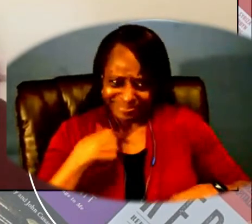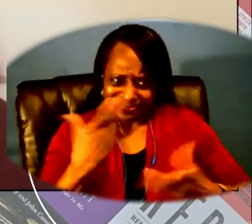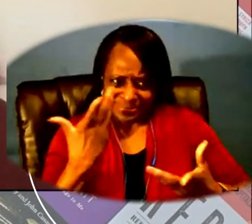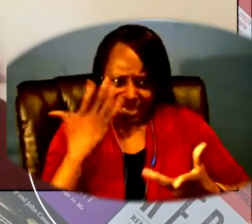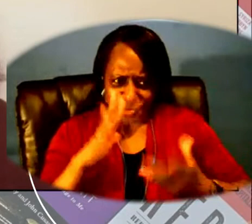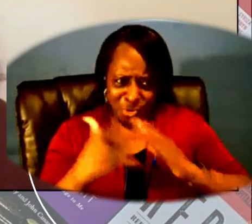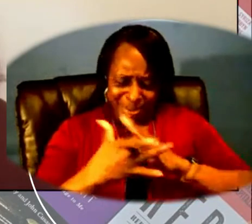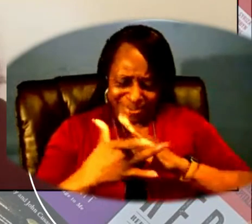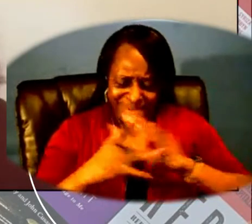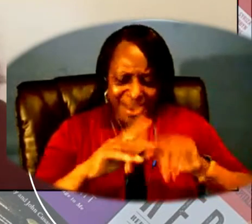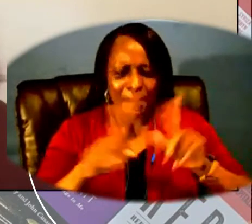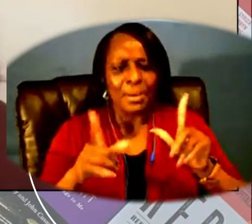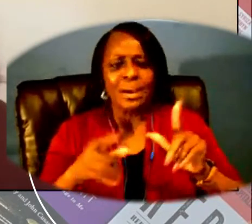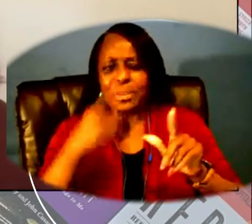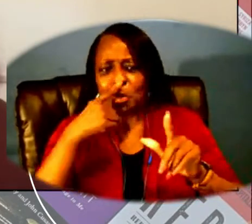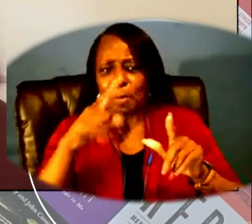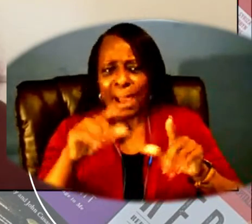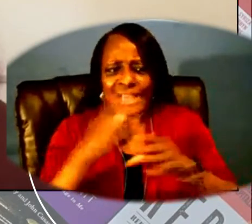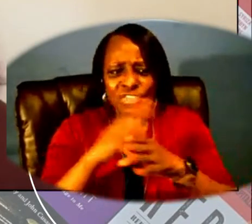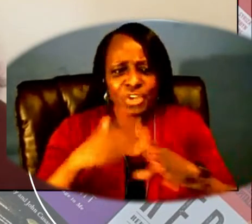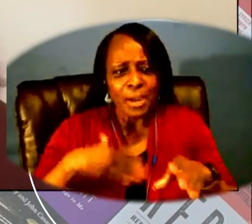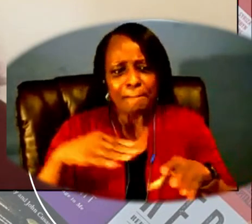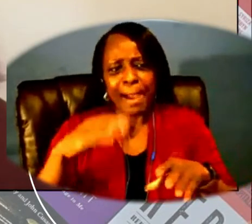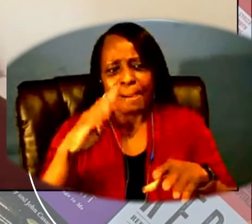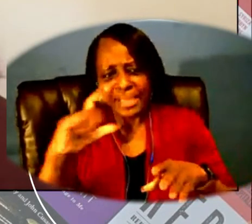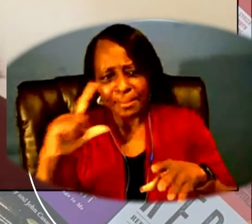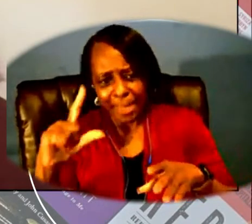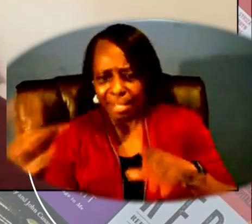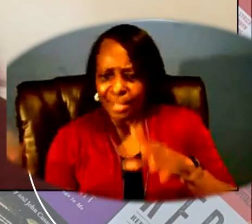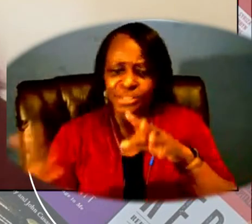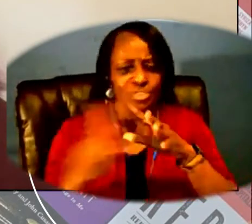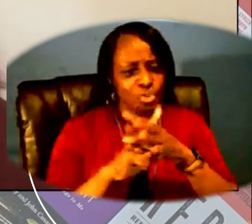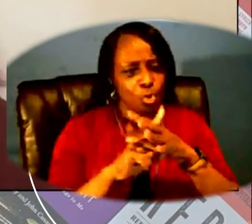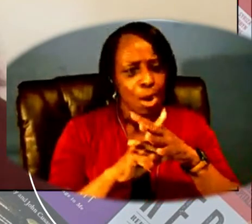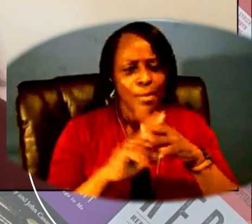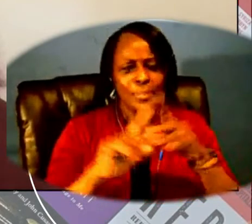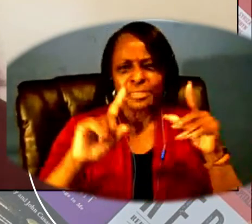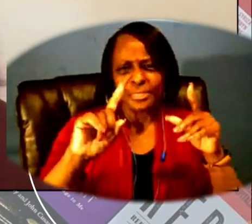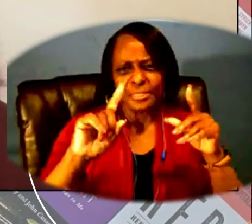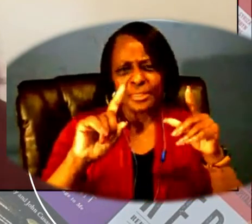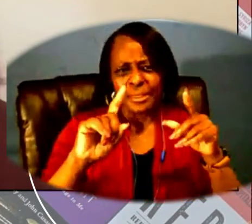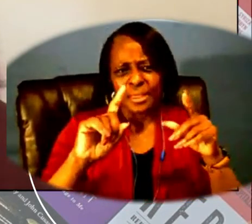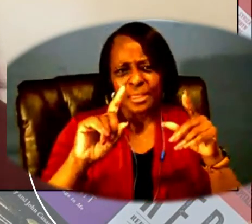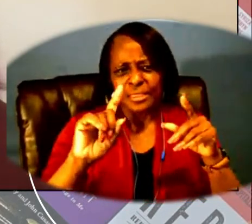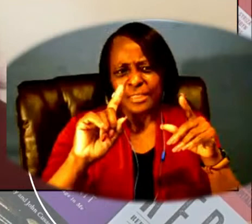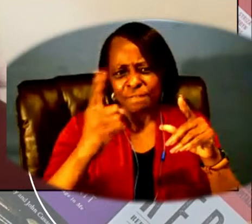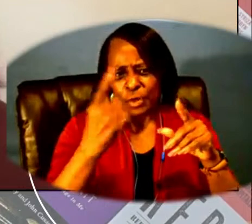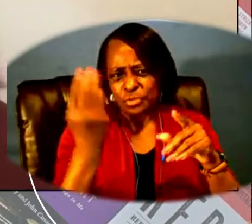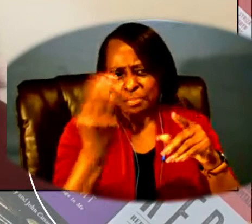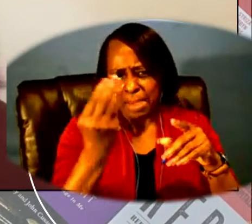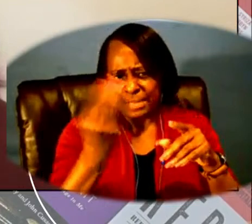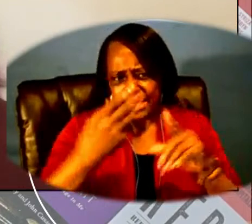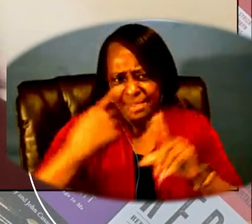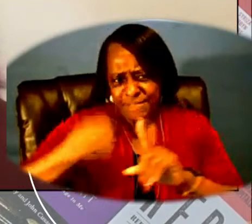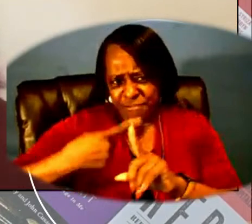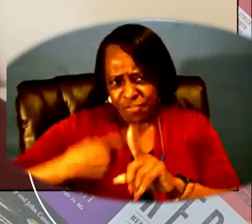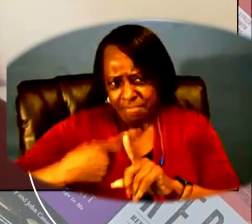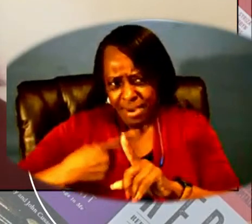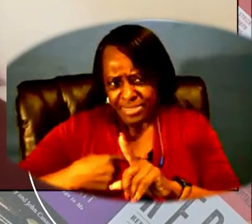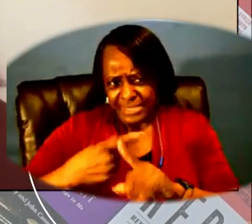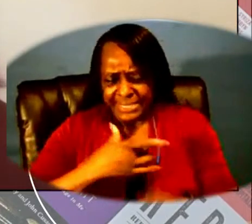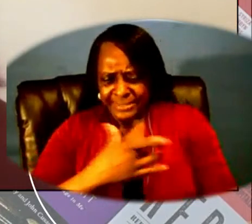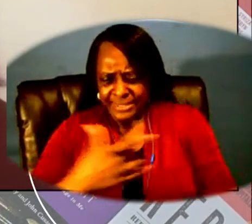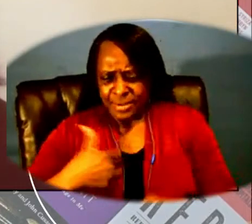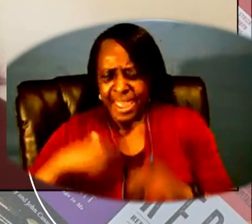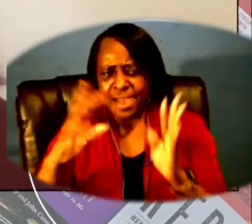there, talk directly, come meet. Once first Monday of the month is our